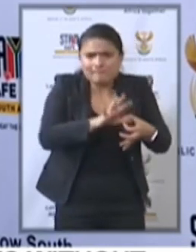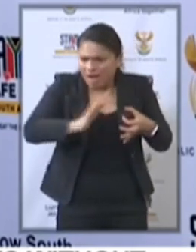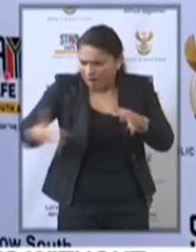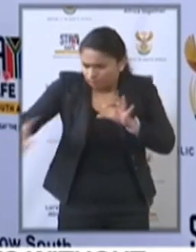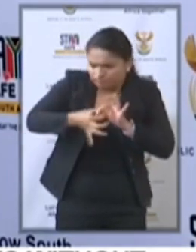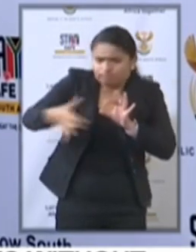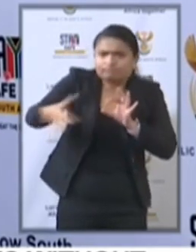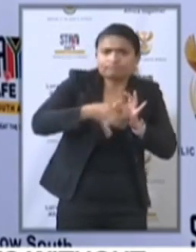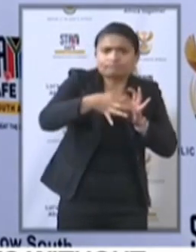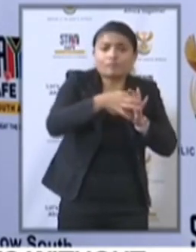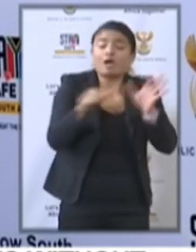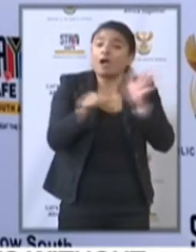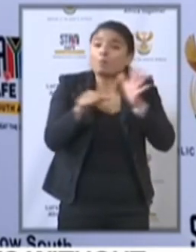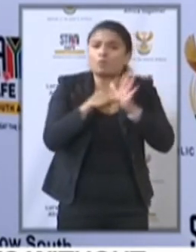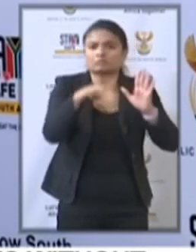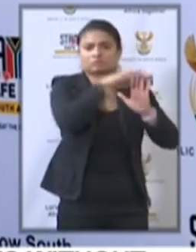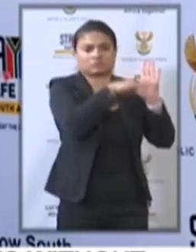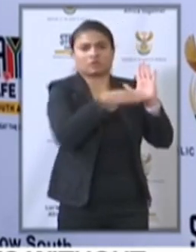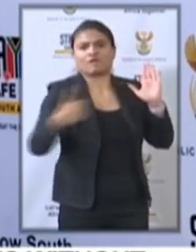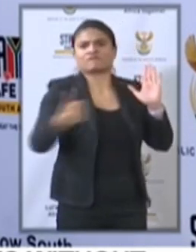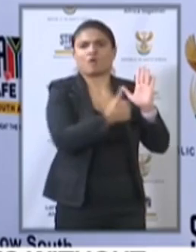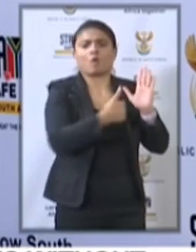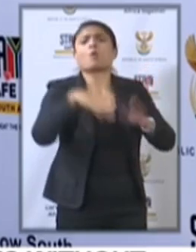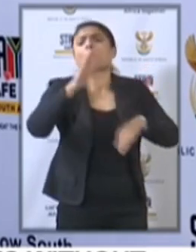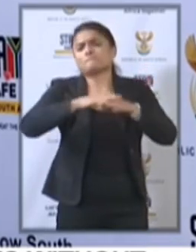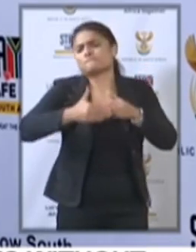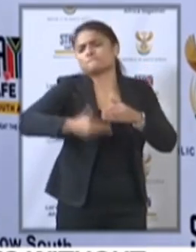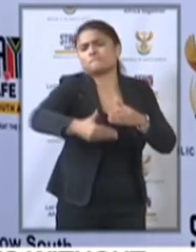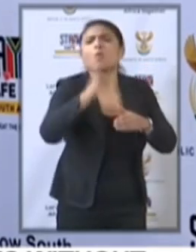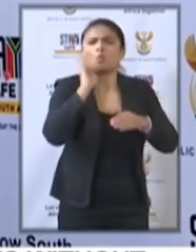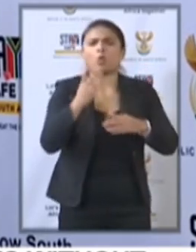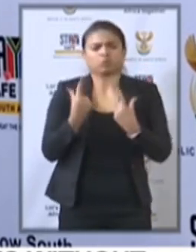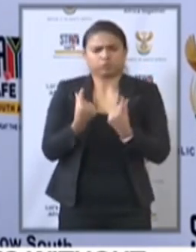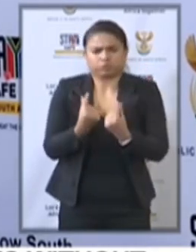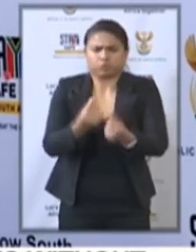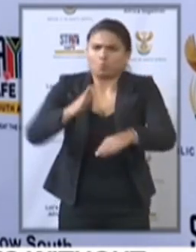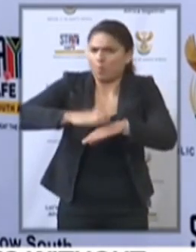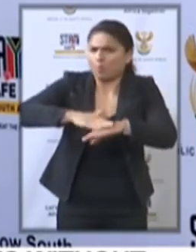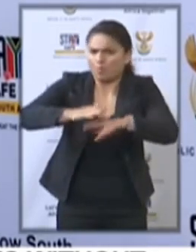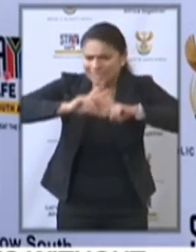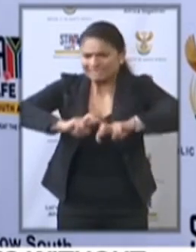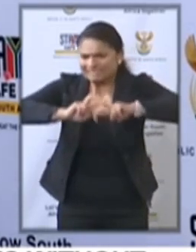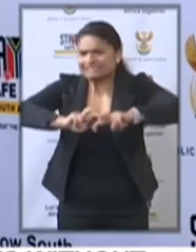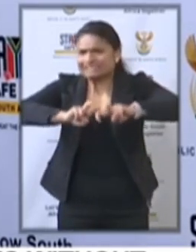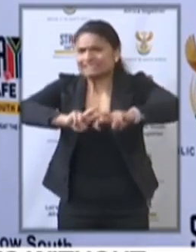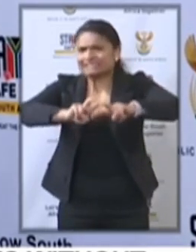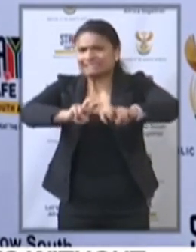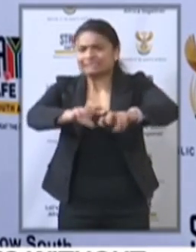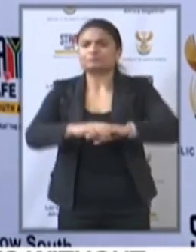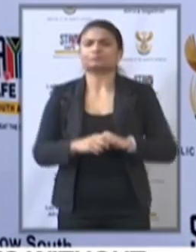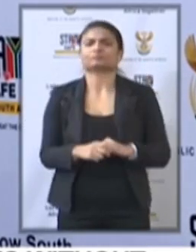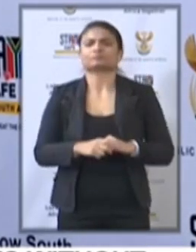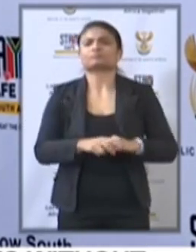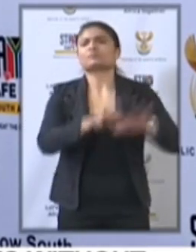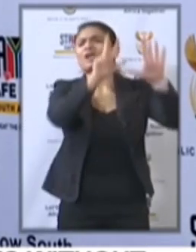still committed to do more on this front. On the 8th and the 18th of May this year,